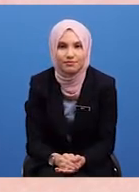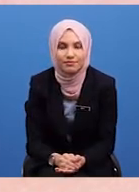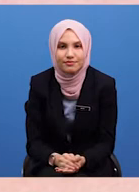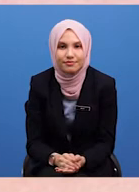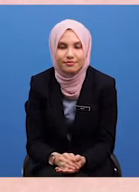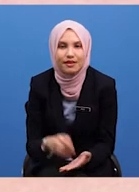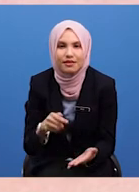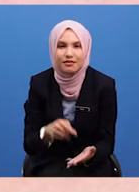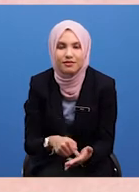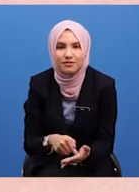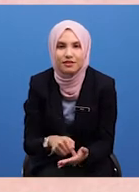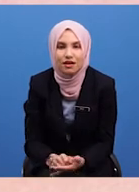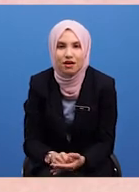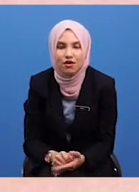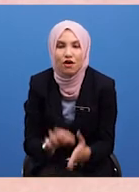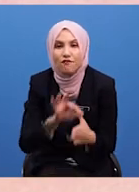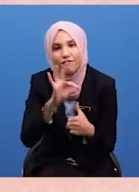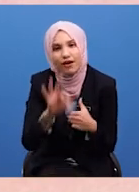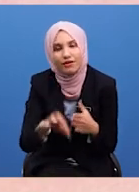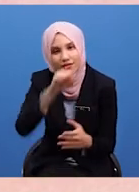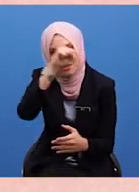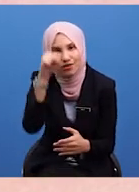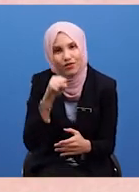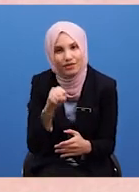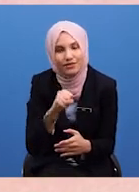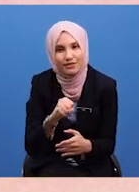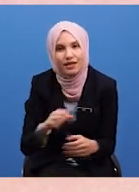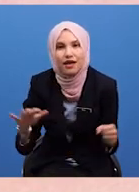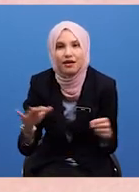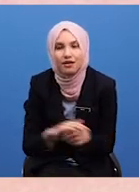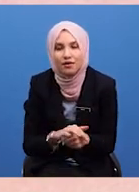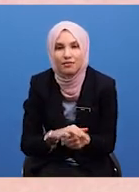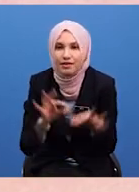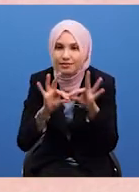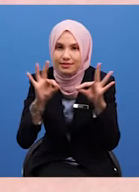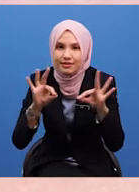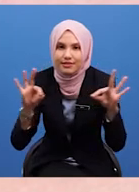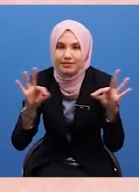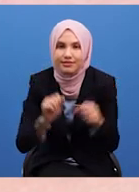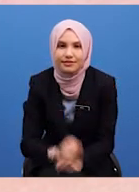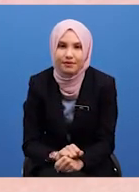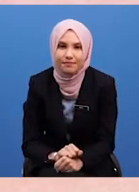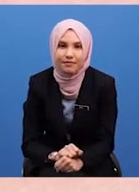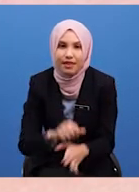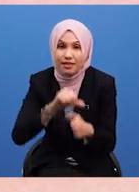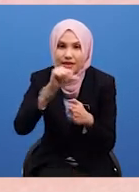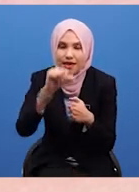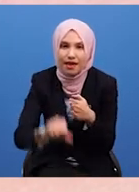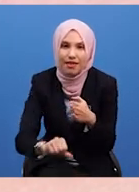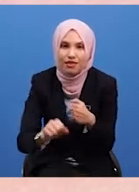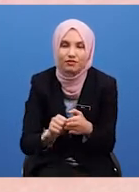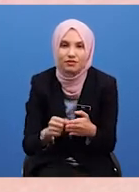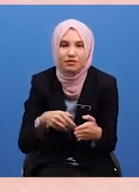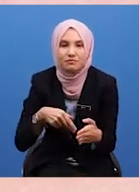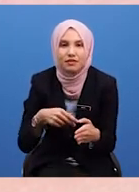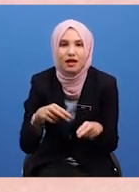This is our final question. Complete this sentence. At the end of the story,